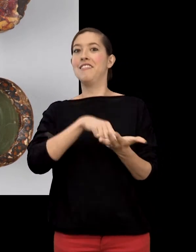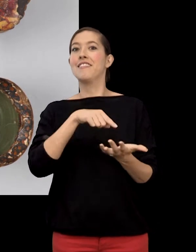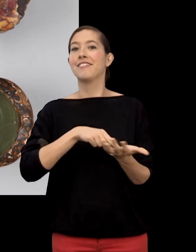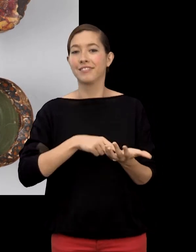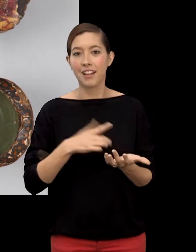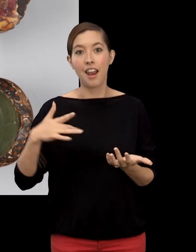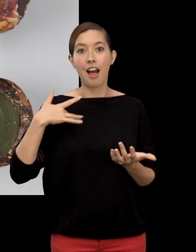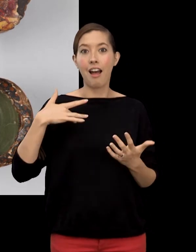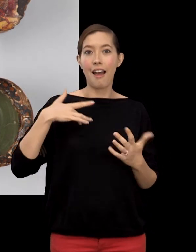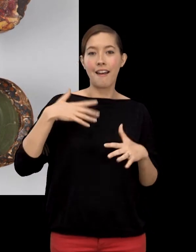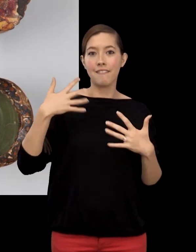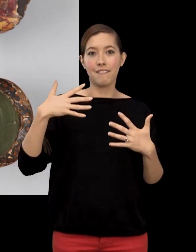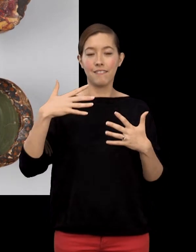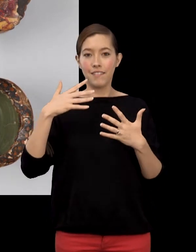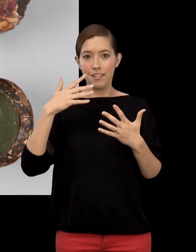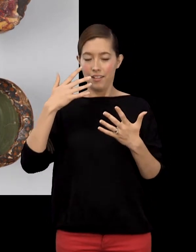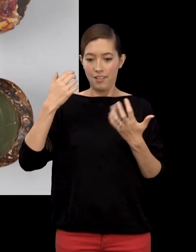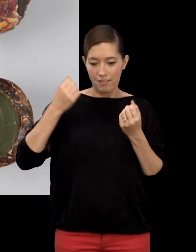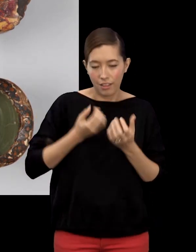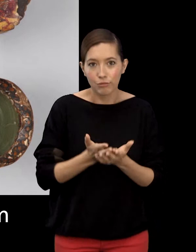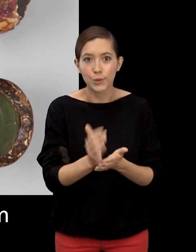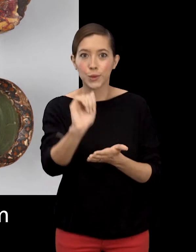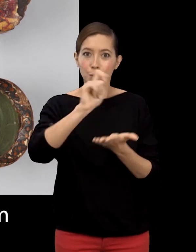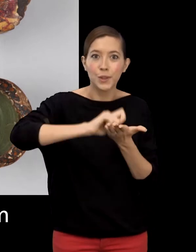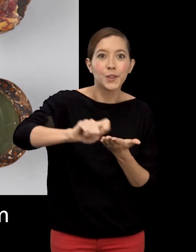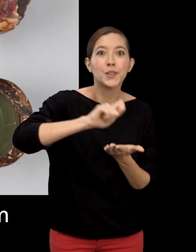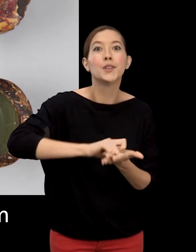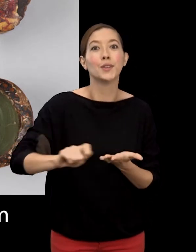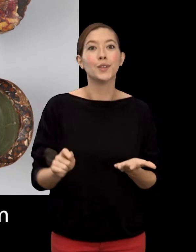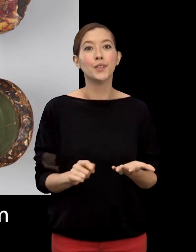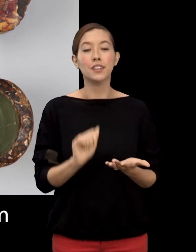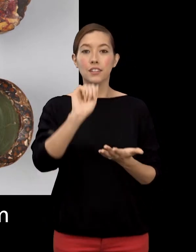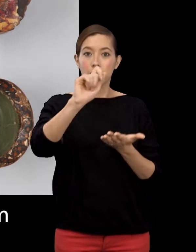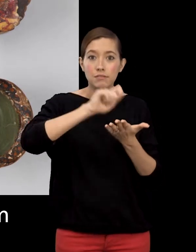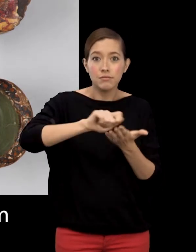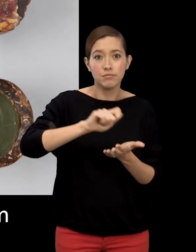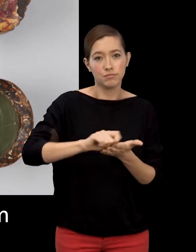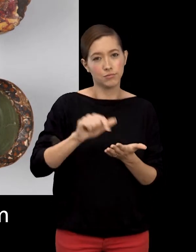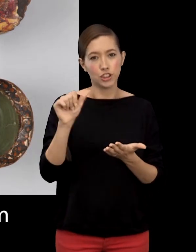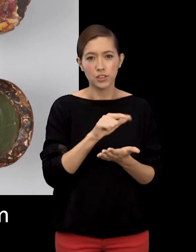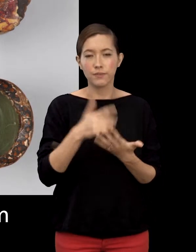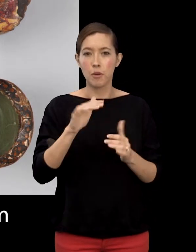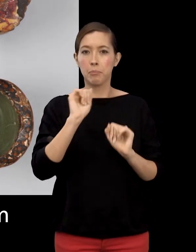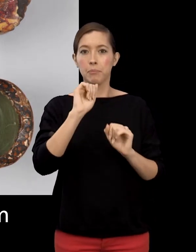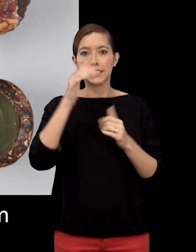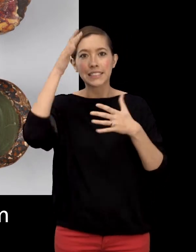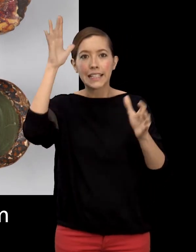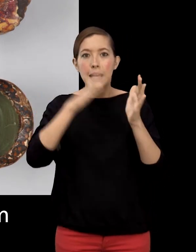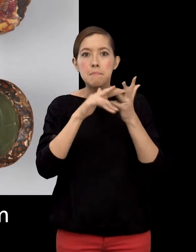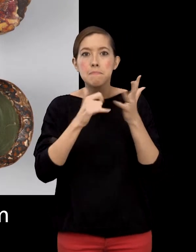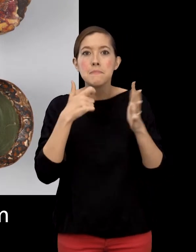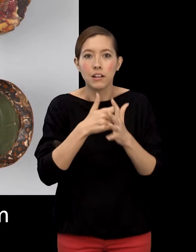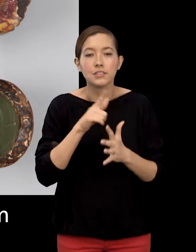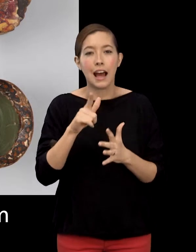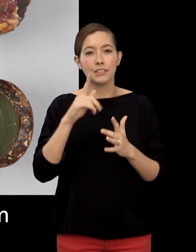elixir of life flows from your ink. Your written ink deserves to be made from deer musk and